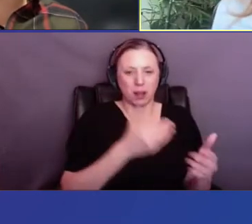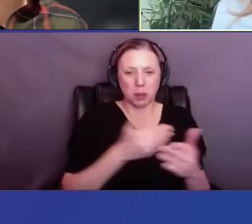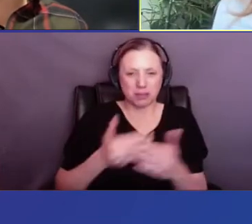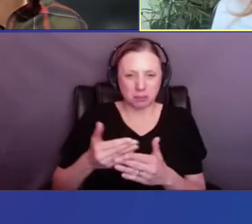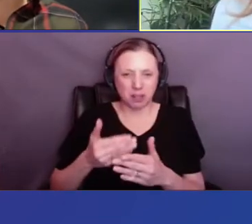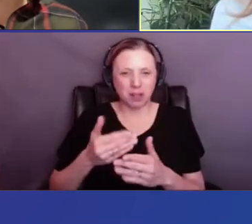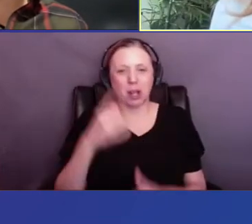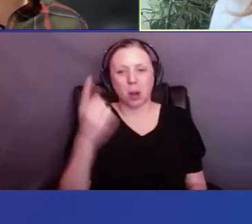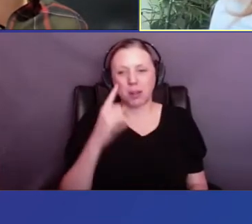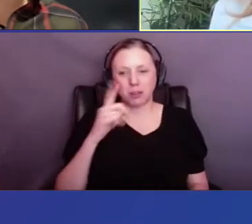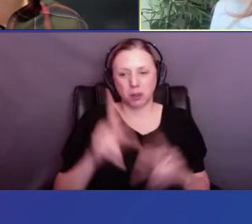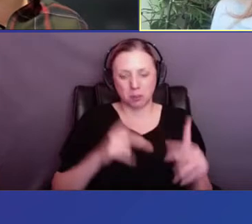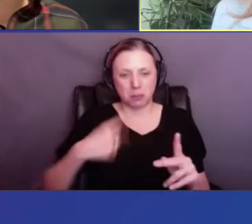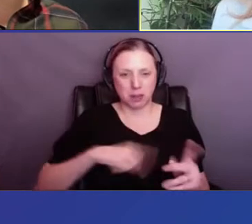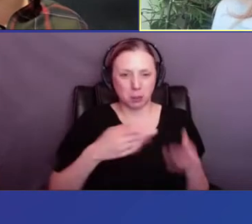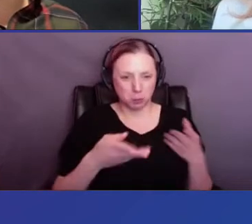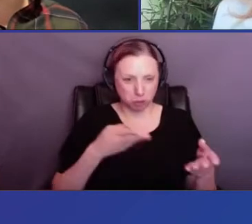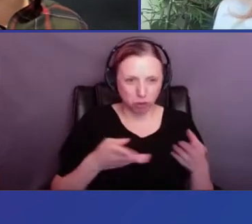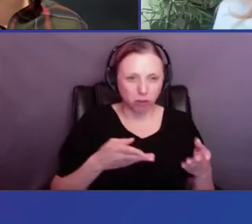those that we were serving.